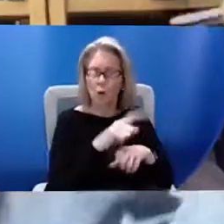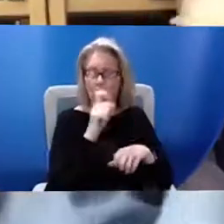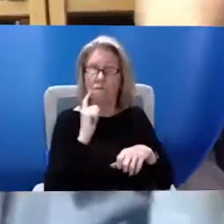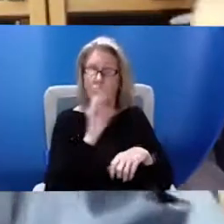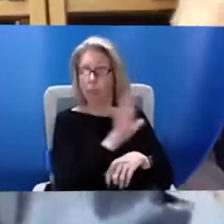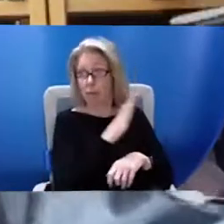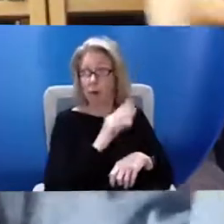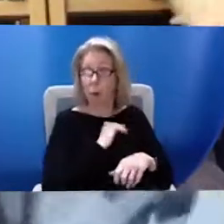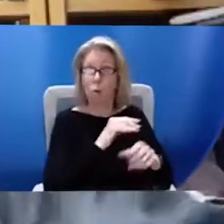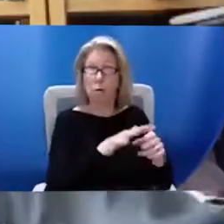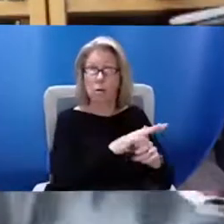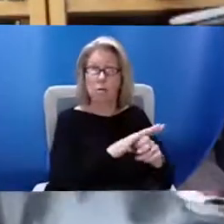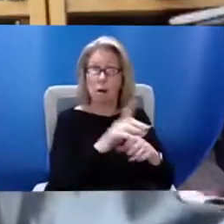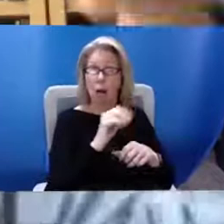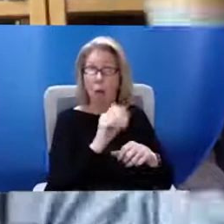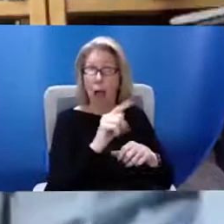localities, like